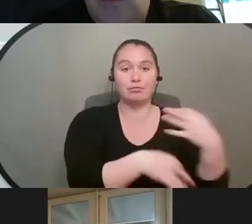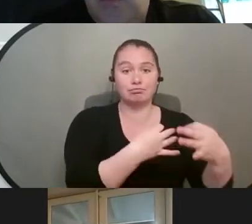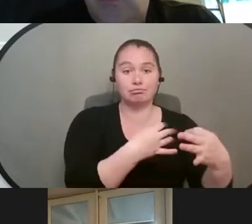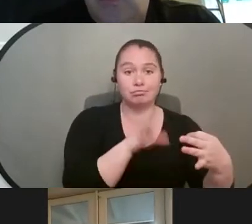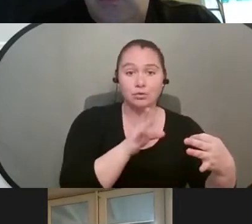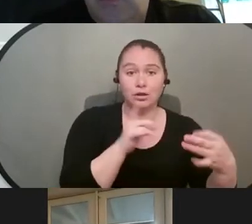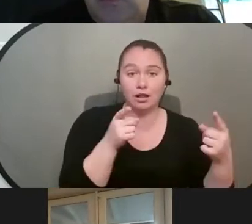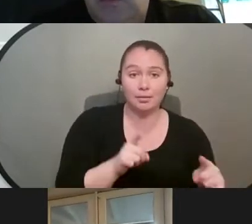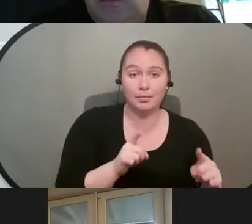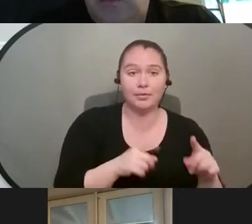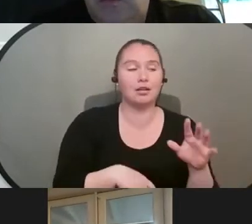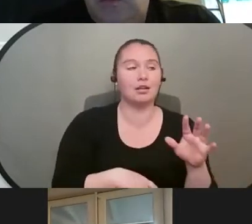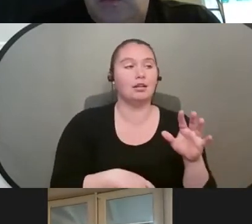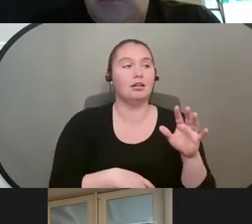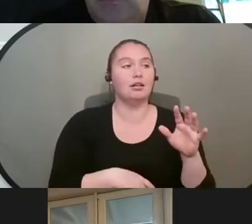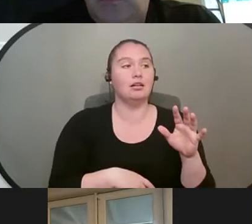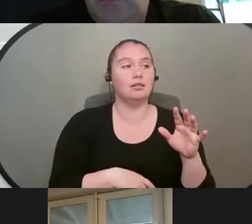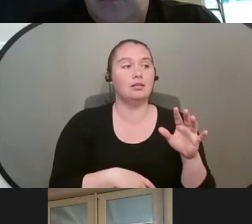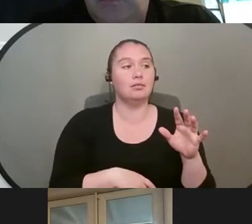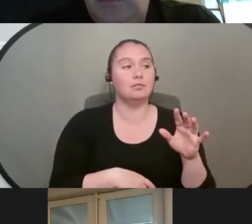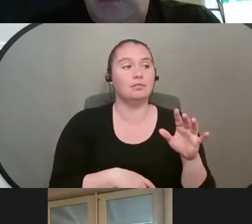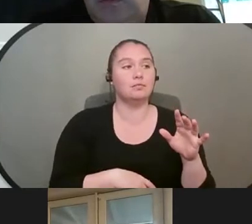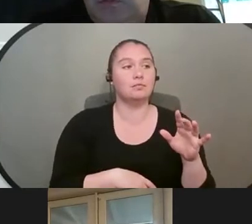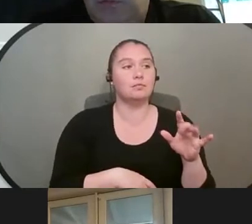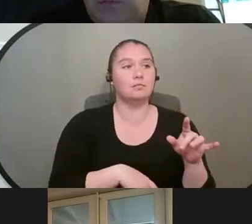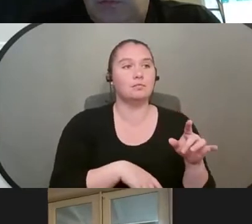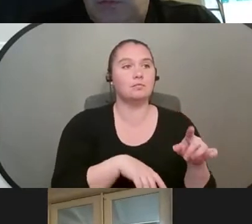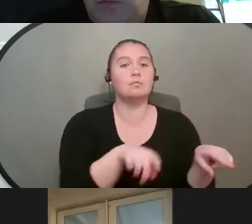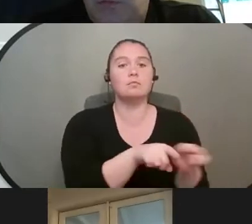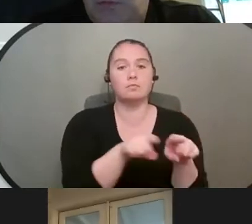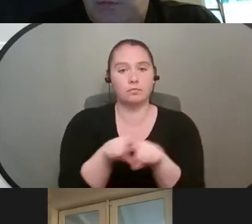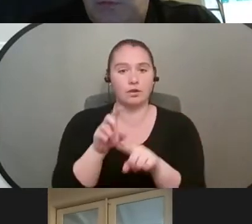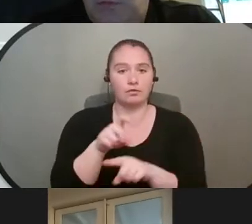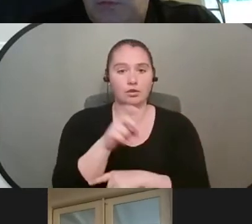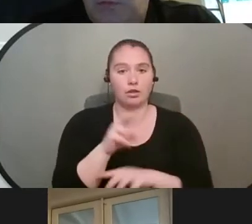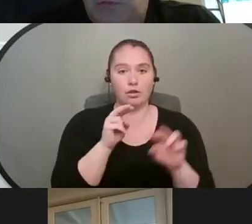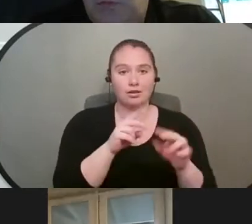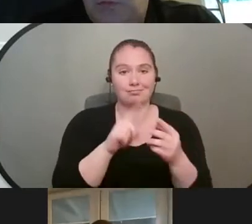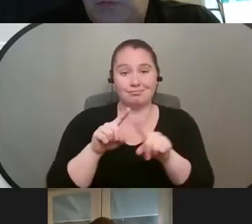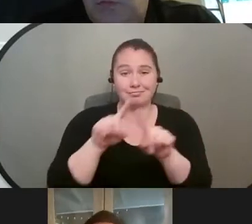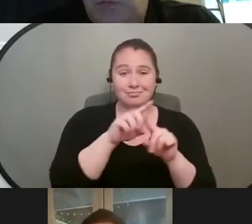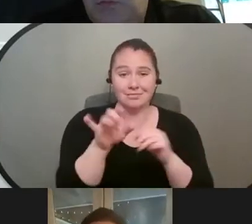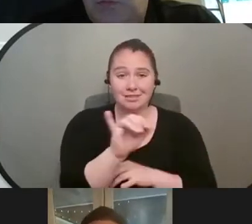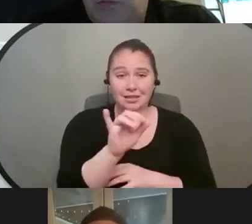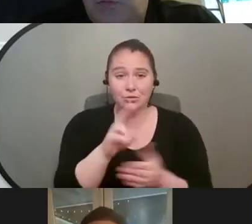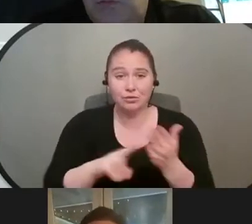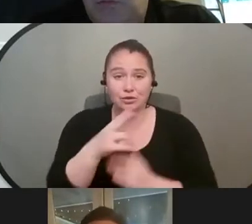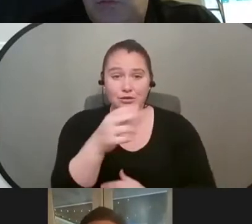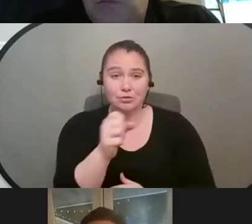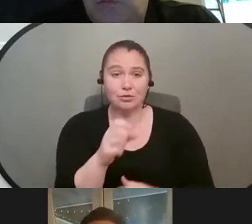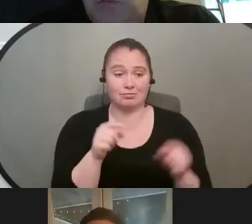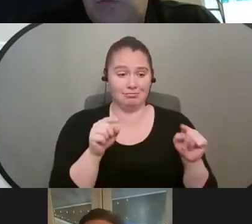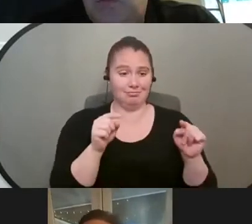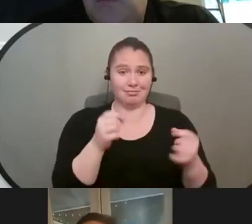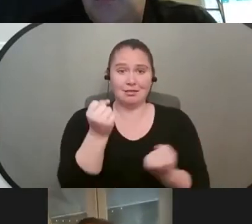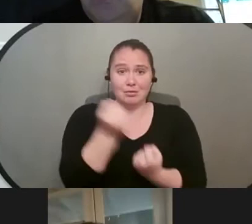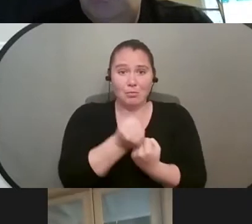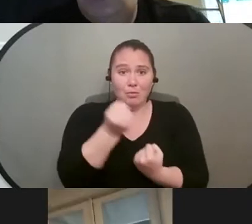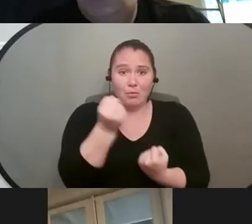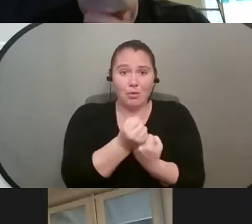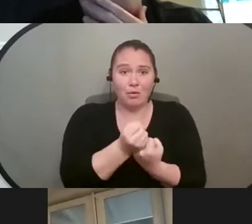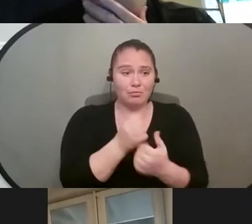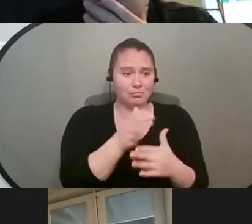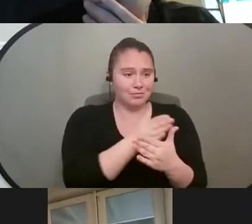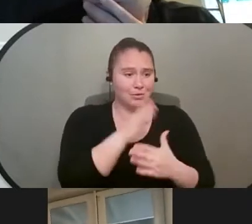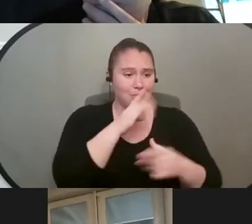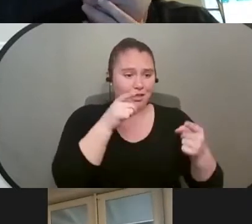there, but you also have to come back and look at campuses like university and how are we supporting both in between the two. So not